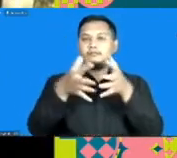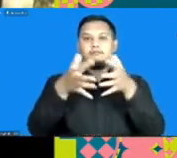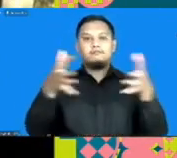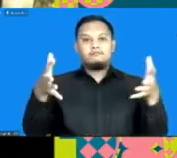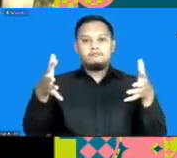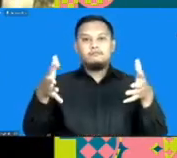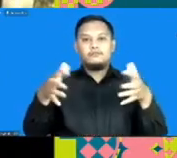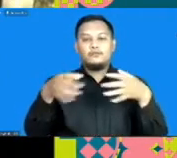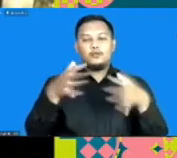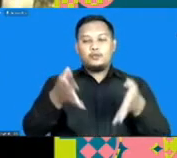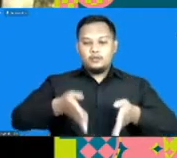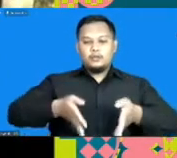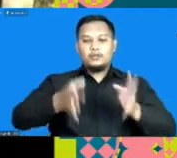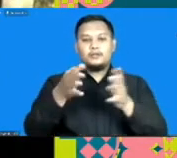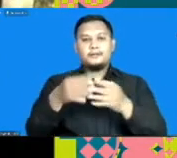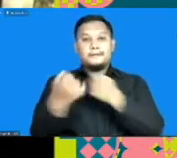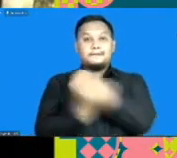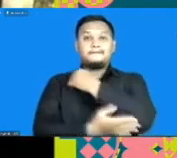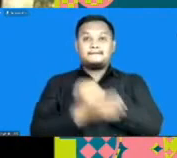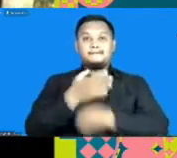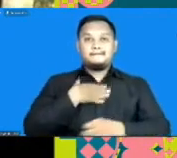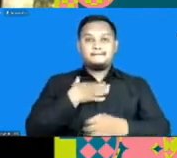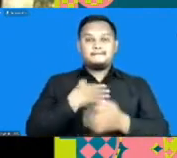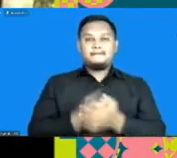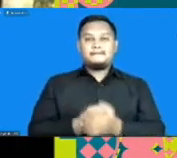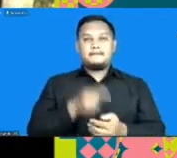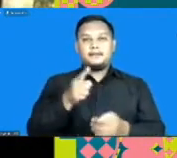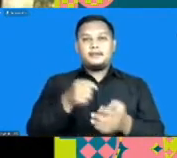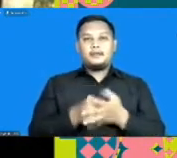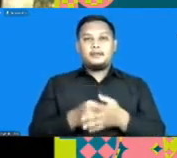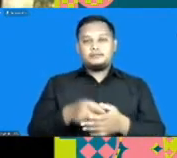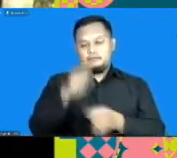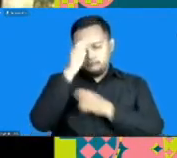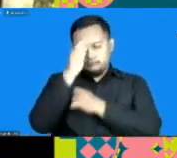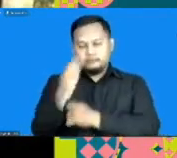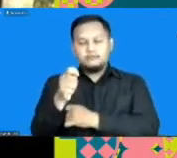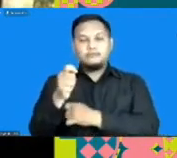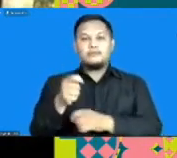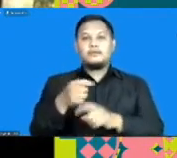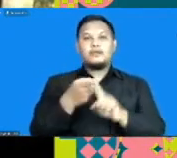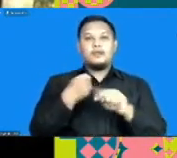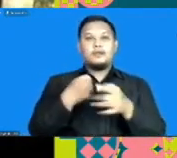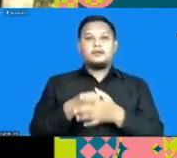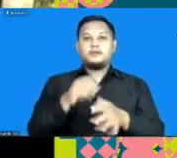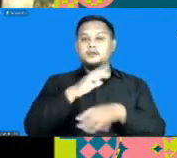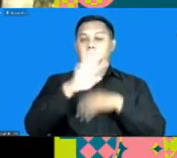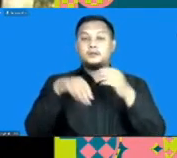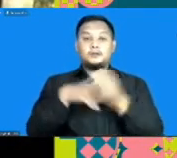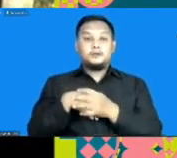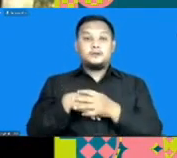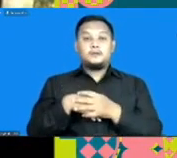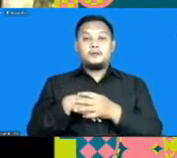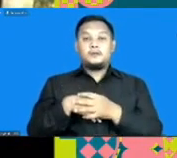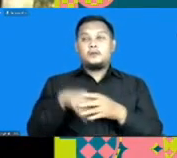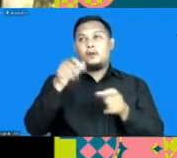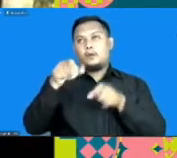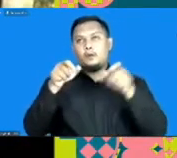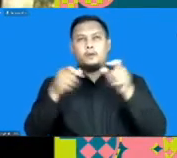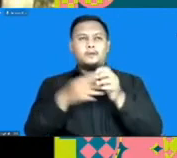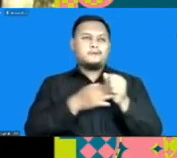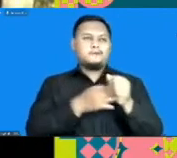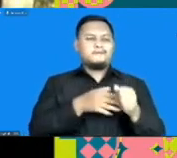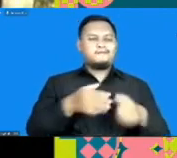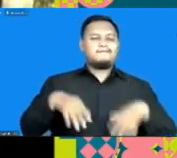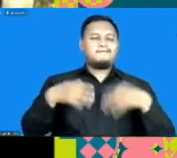well recognized by global thought leaders around the globe. We have been participating in many